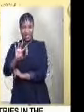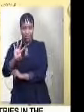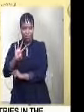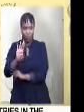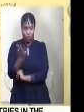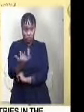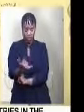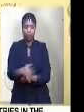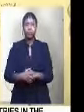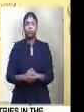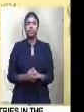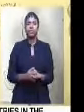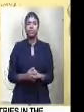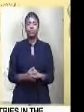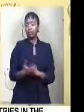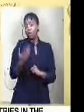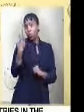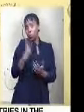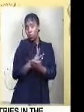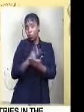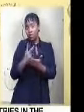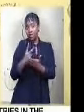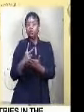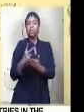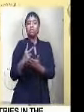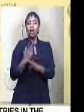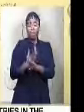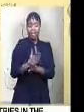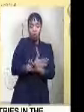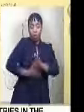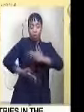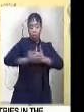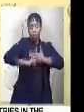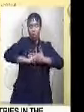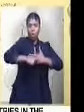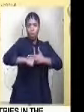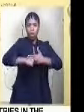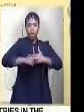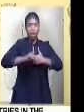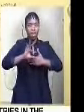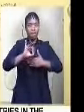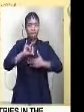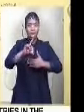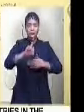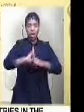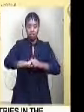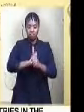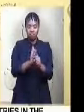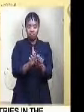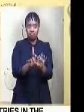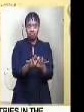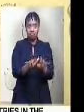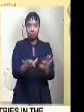In the two weeks before the lockdown, the average daily increase in new cases